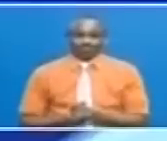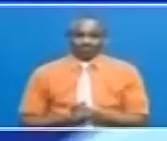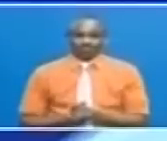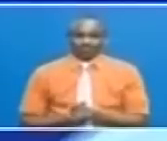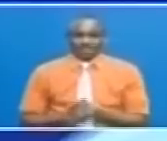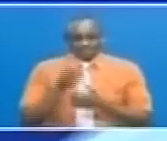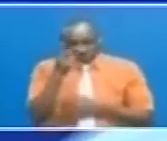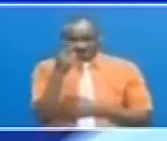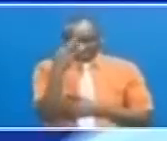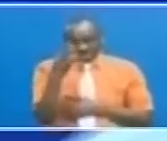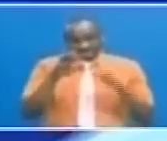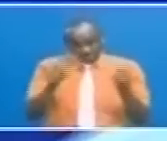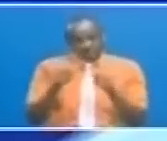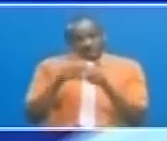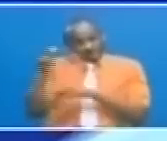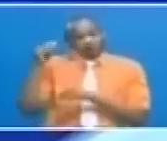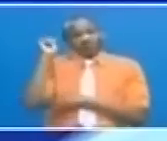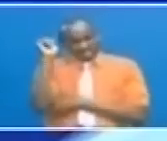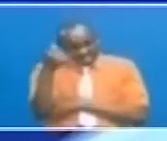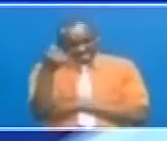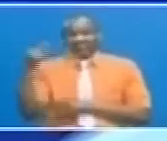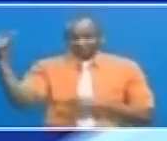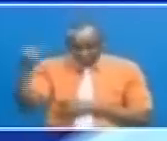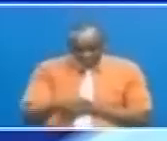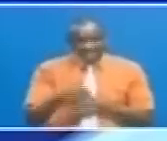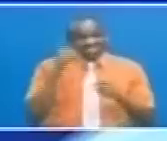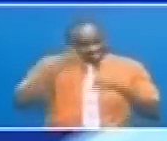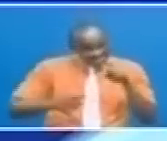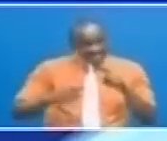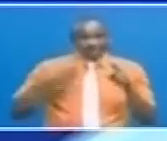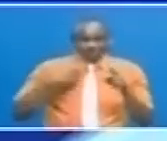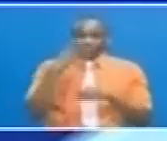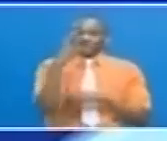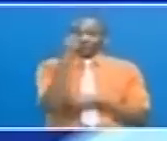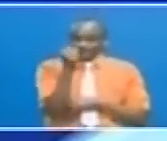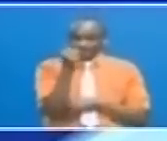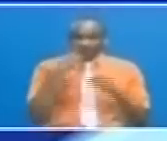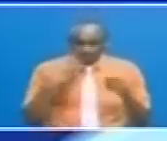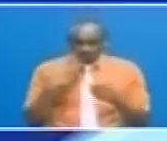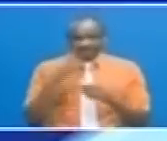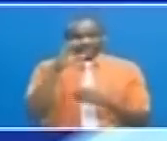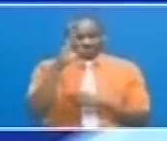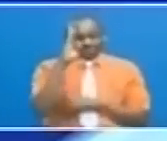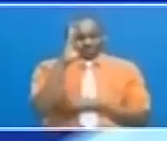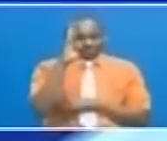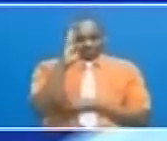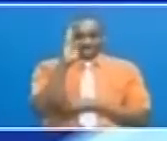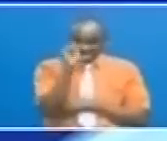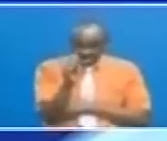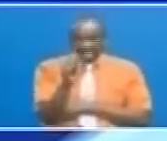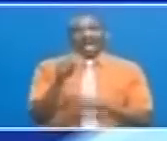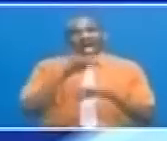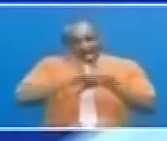A record 23 entries from outside Kenya have been entered into this year's 45th edition of the CBA Africa